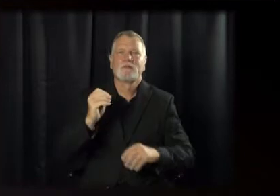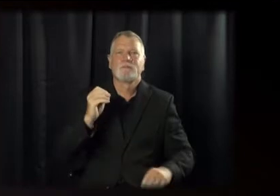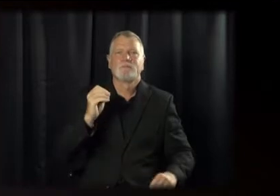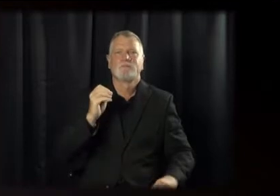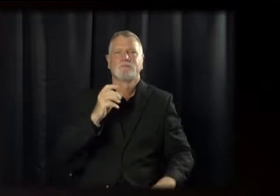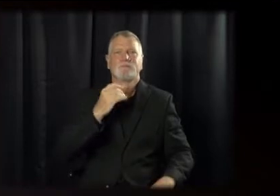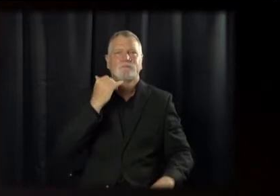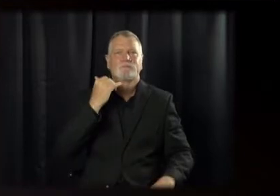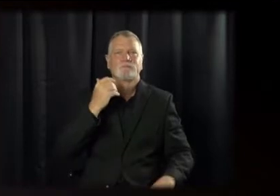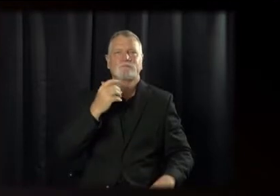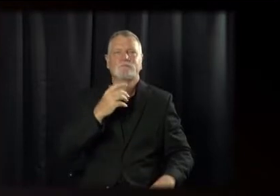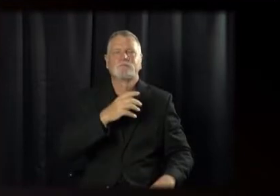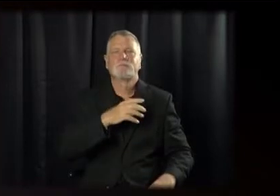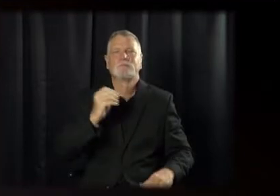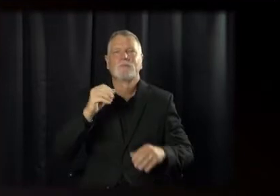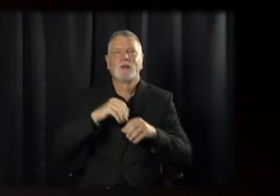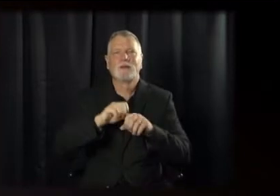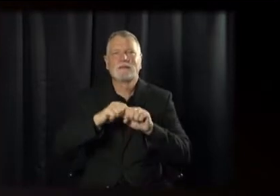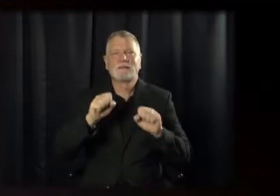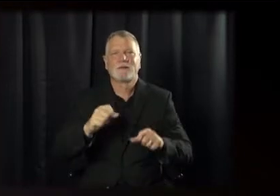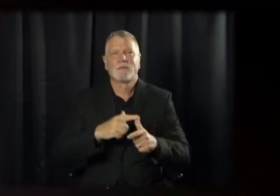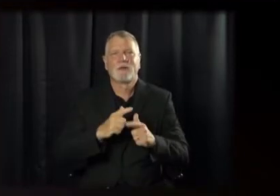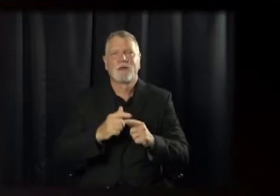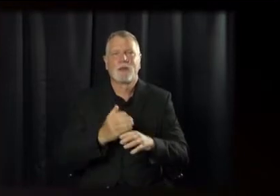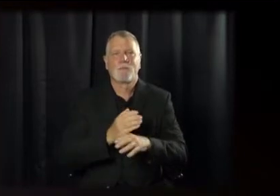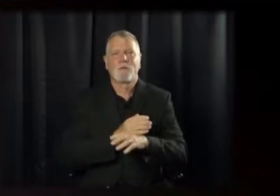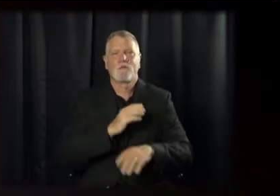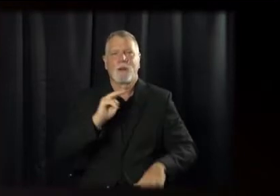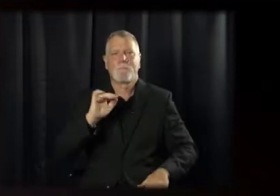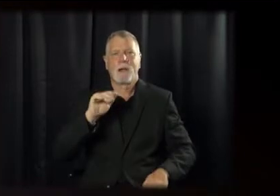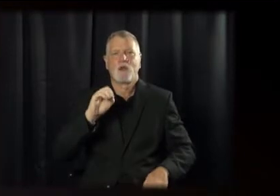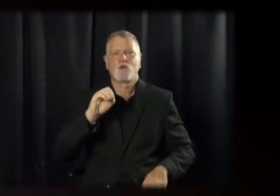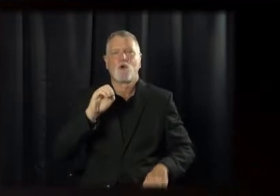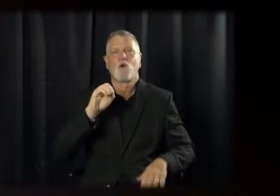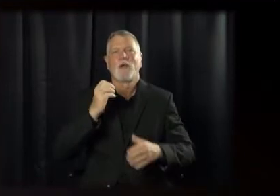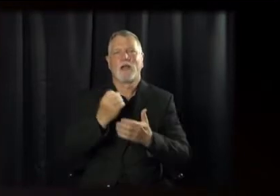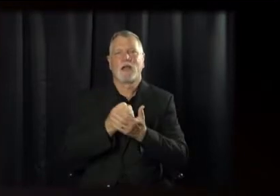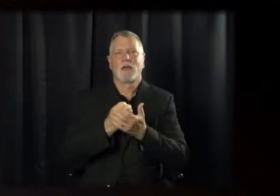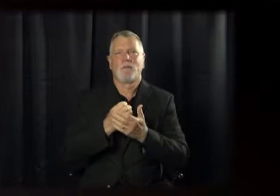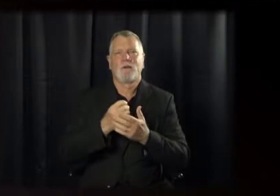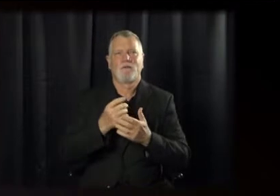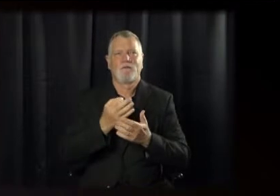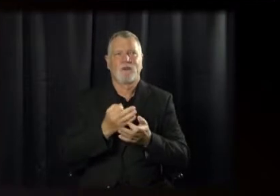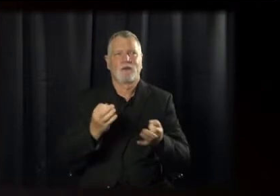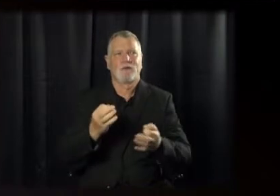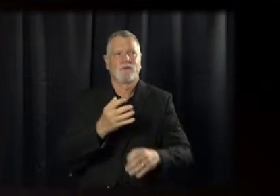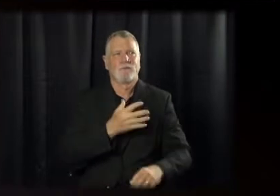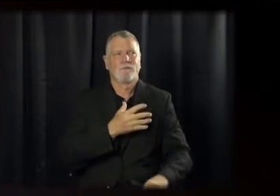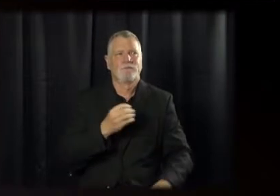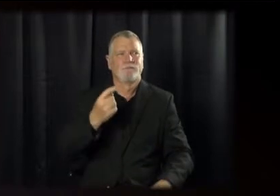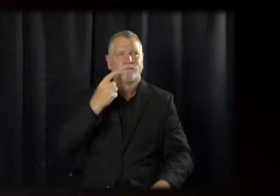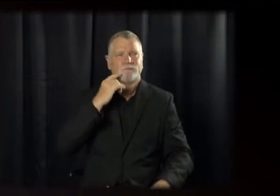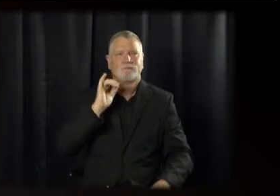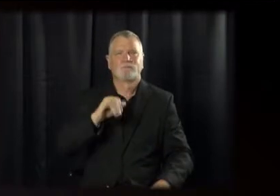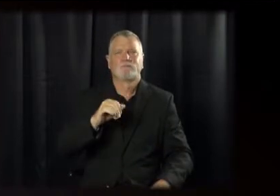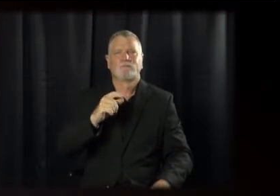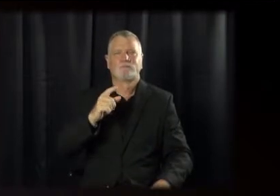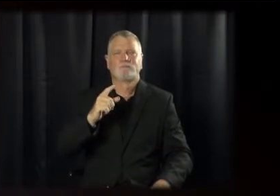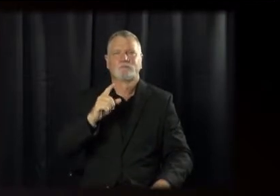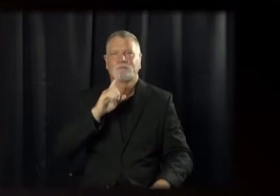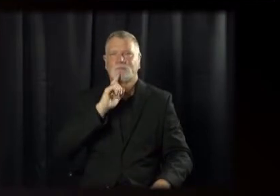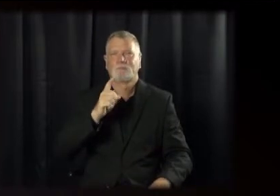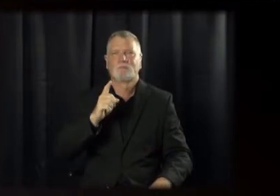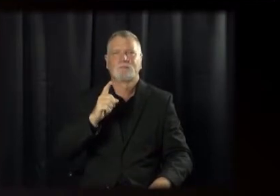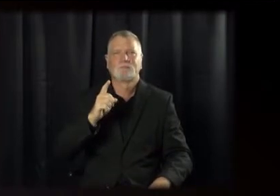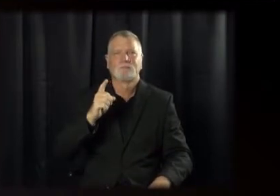renewable resources into the system, as well as improved macroeconomic factors. However, this optimistic outlook is at